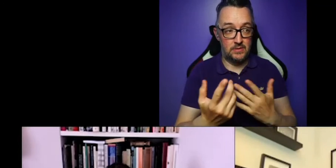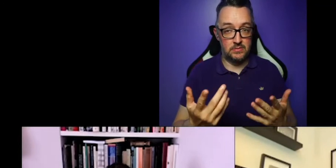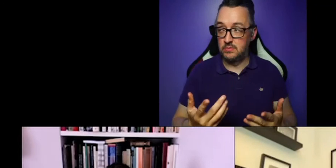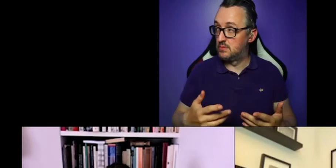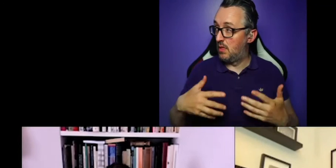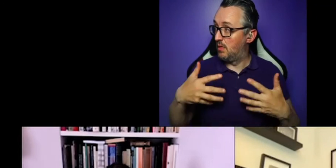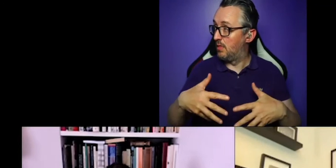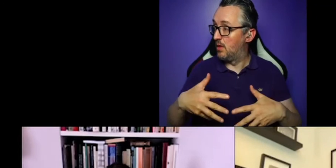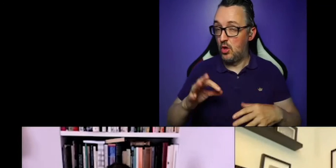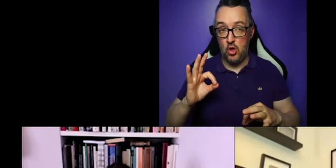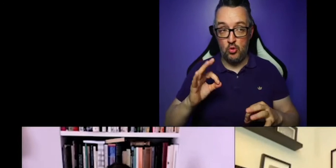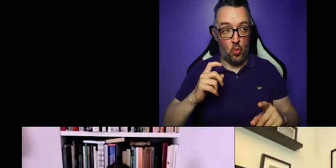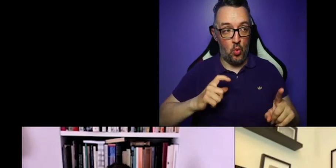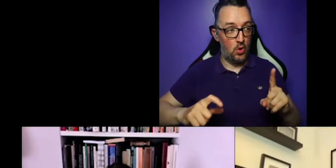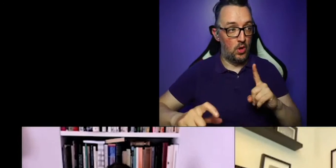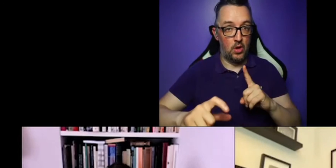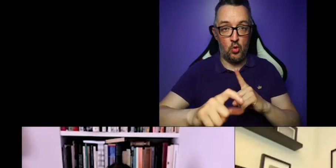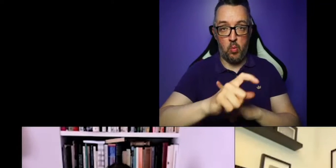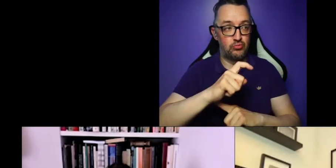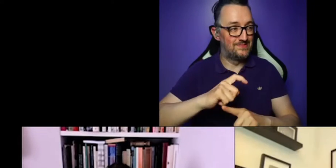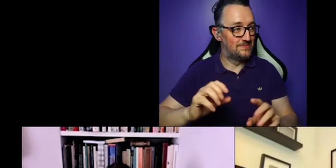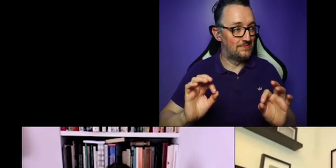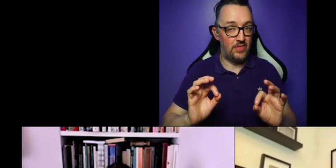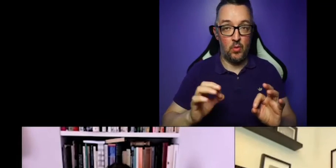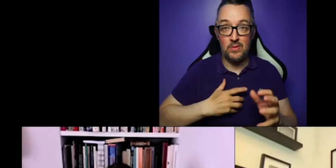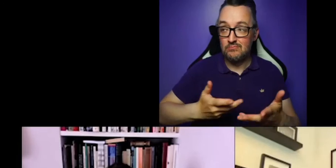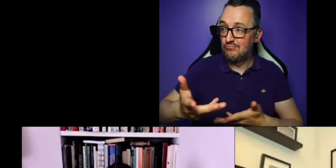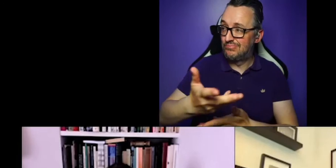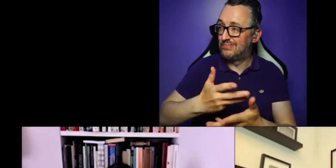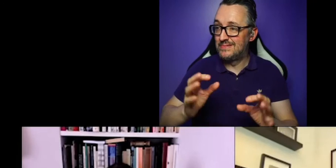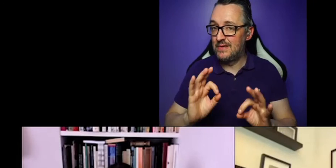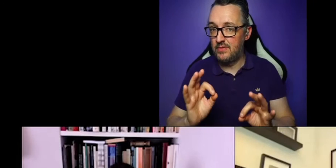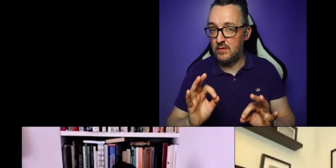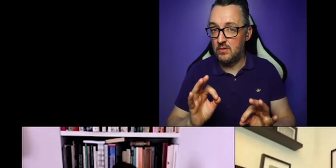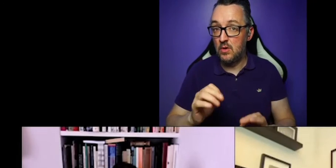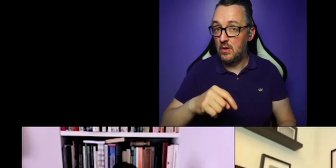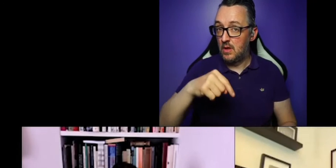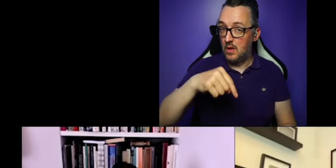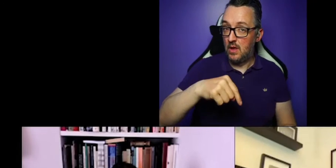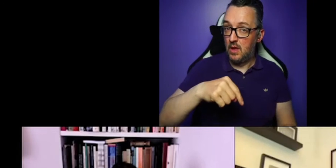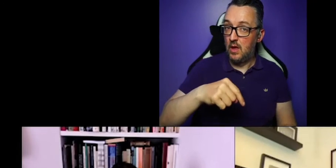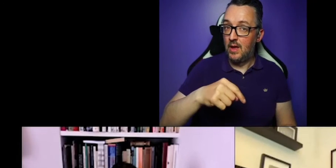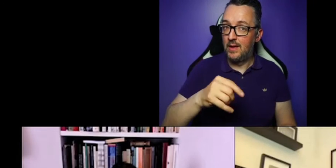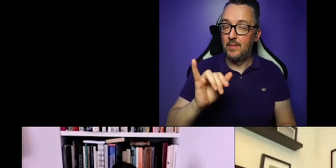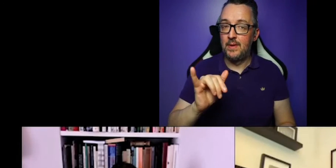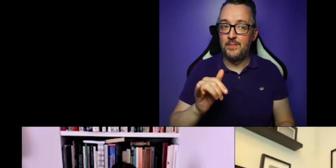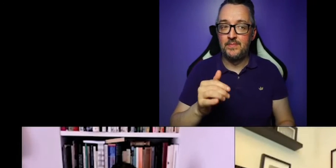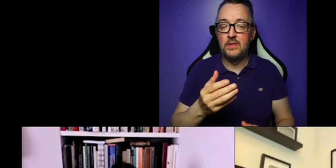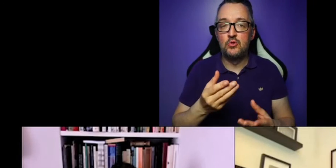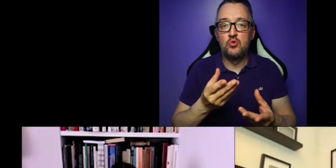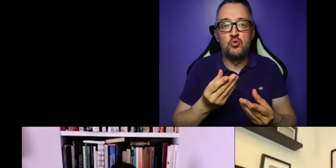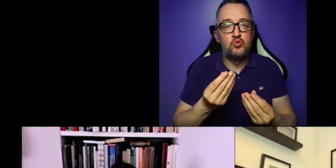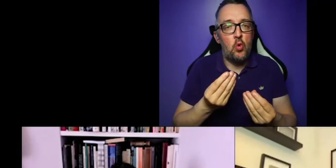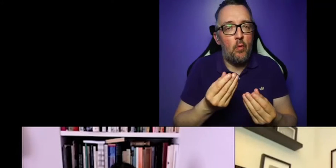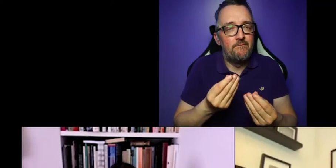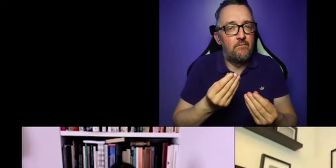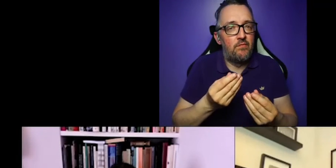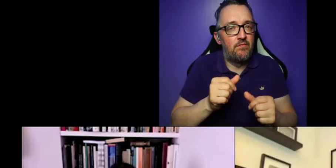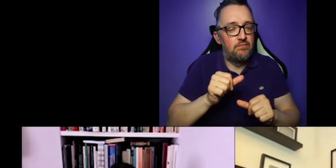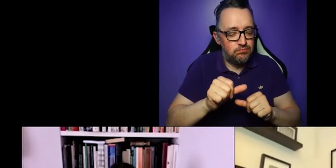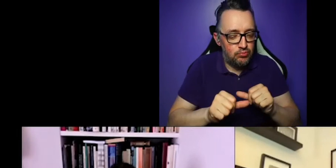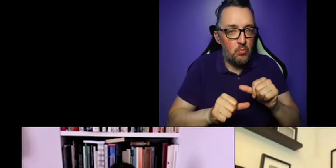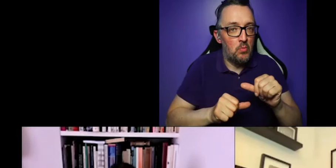have a community of people around them that they can share ideas with, but that this could be a gentle way to